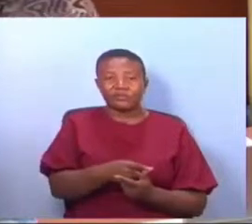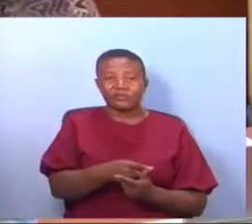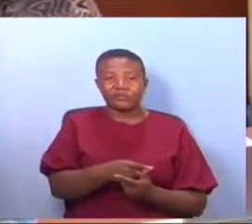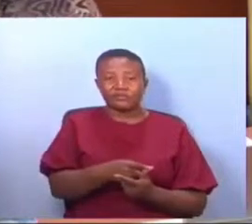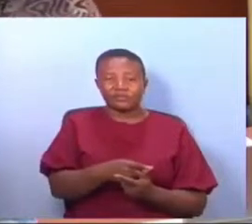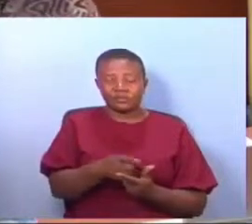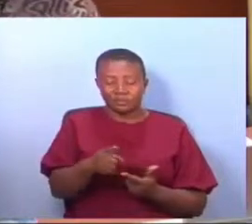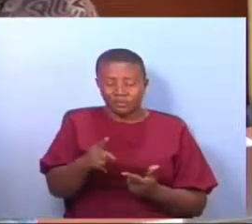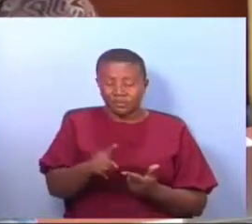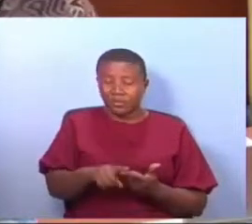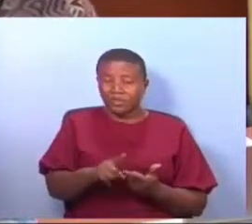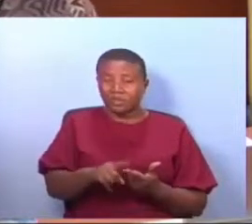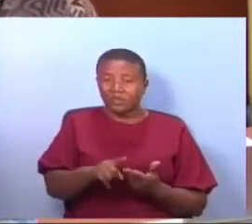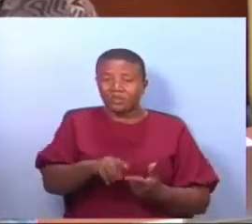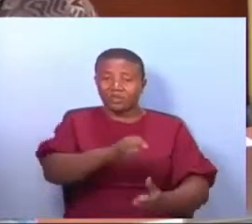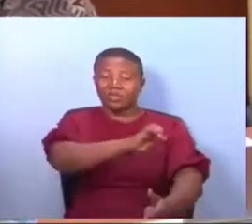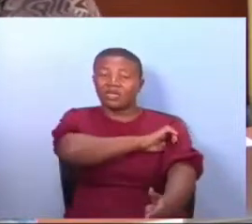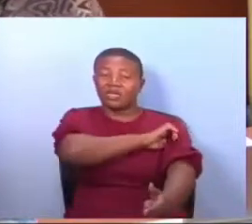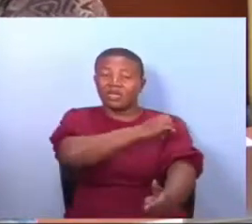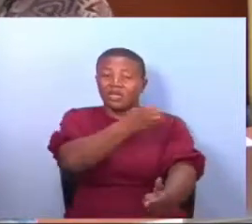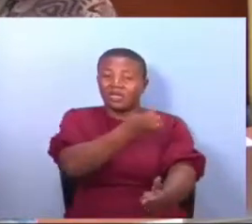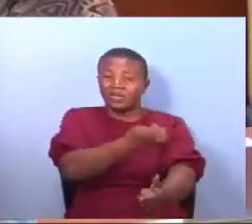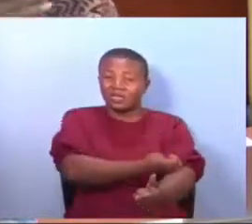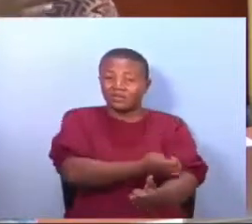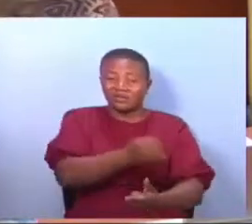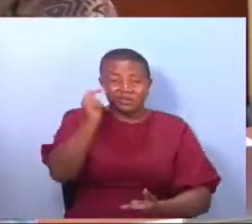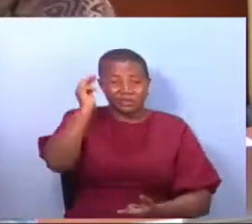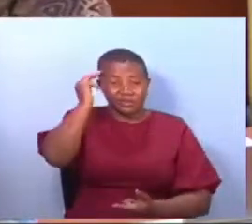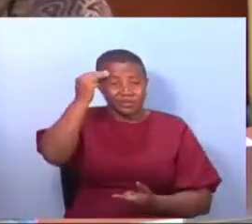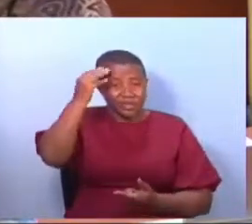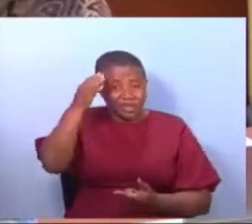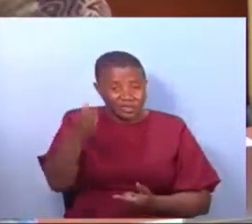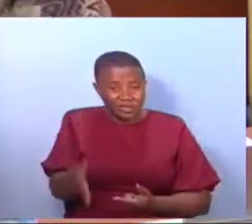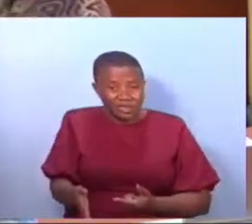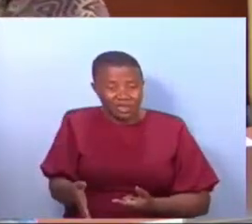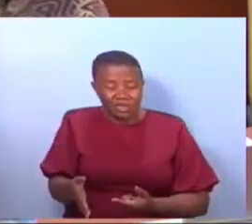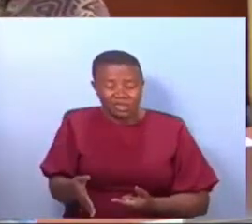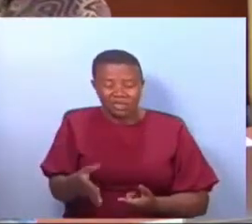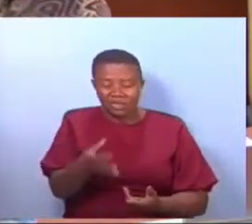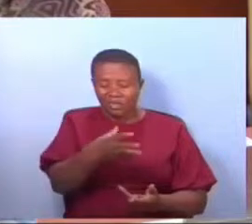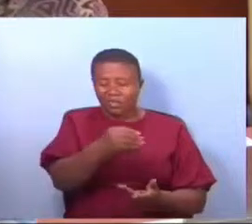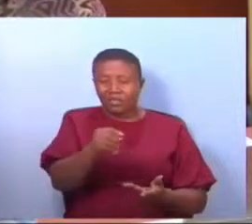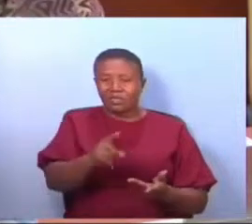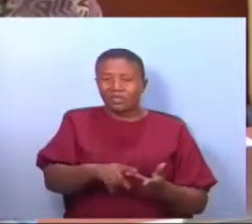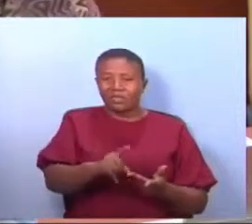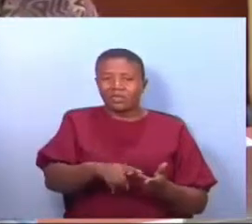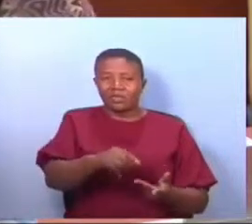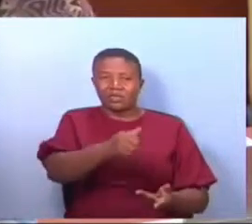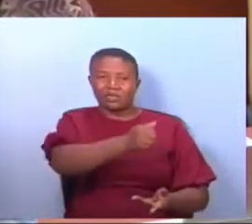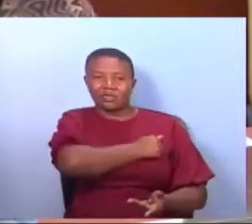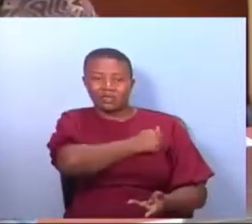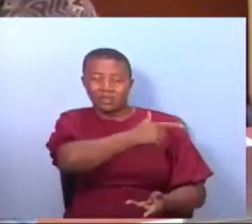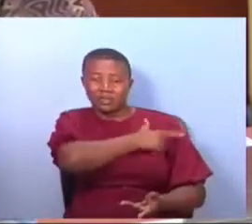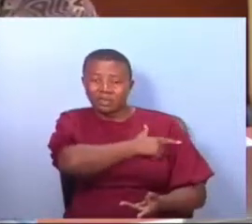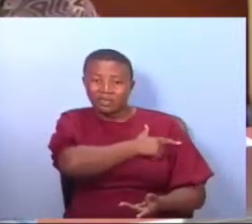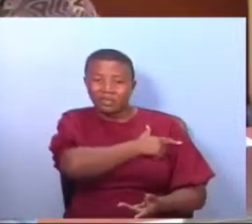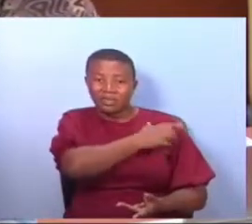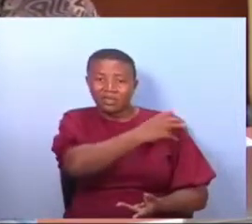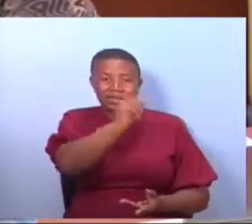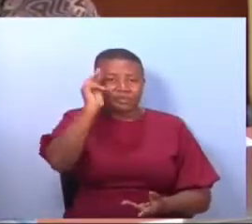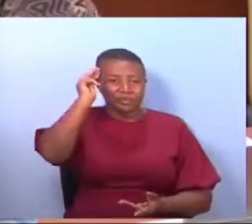the energy minister designate, and the attorney general and minister of justice designate. Mr.